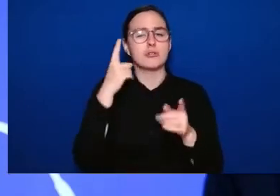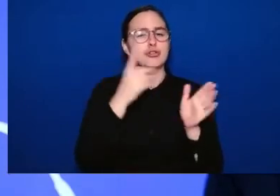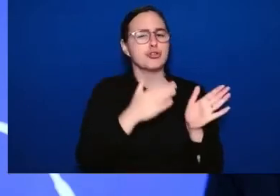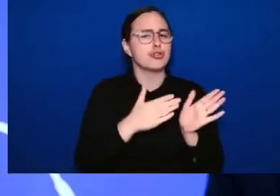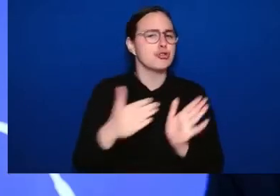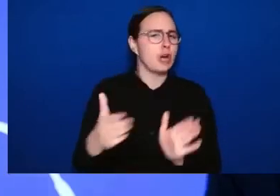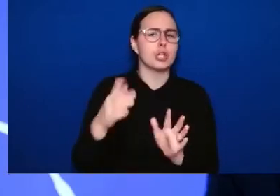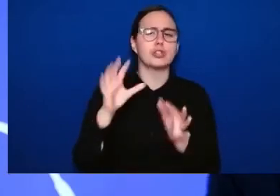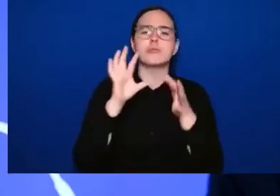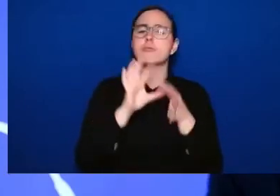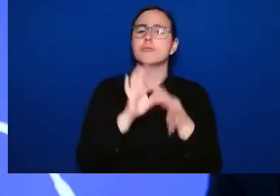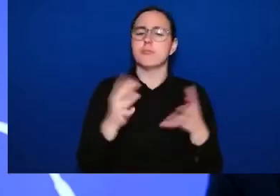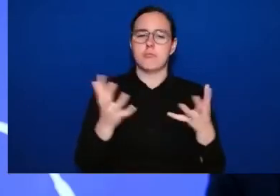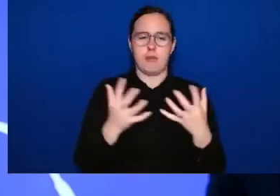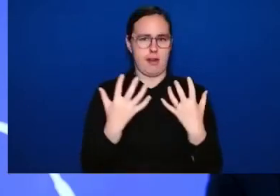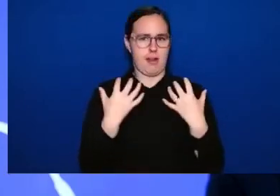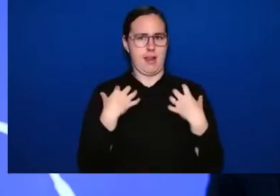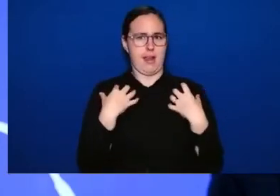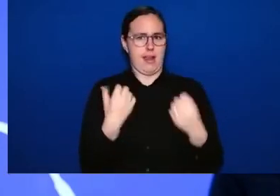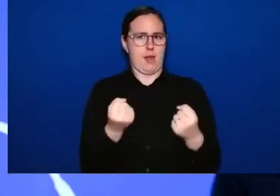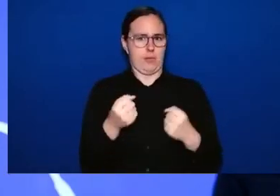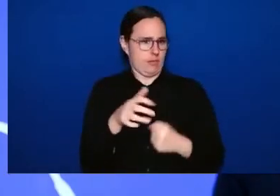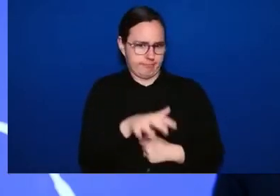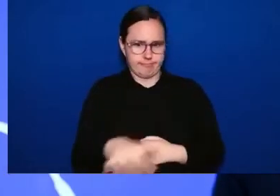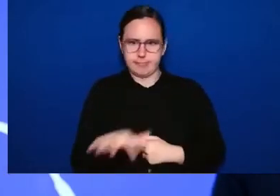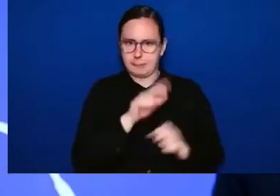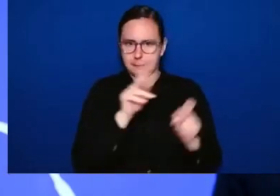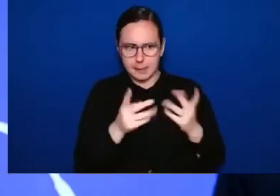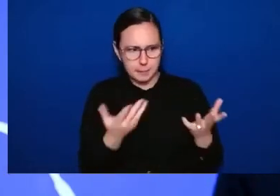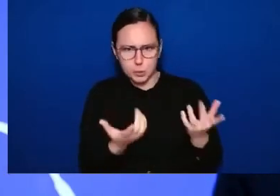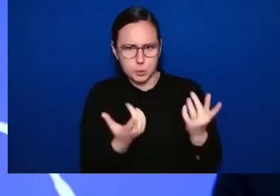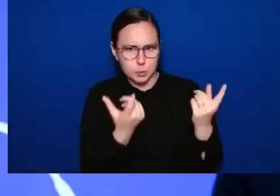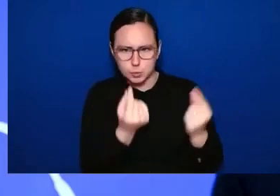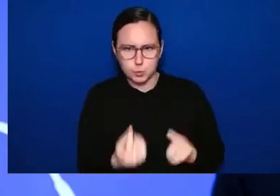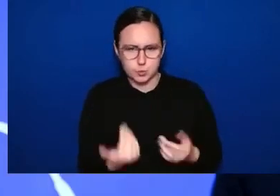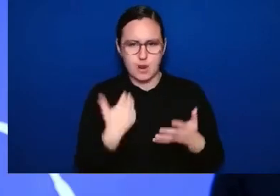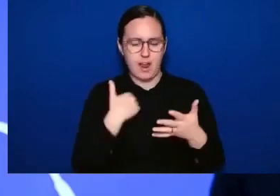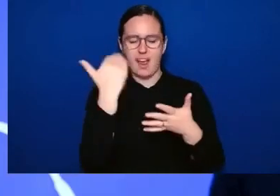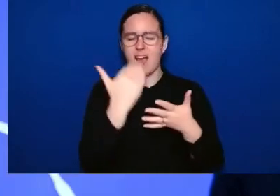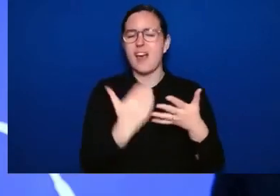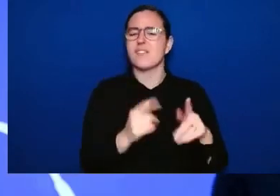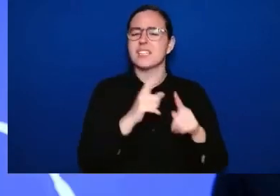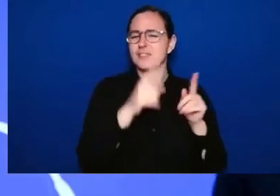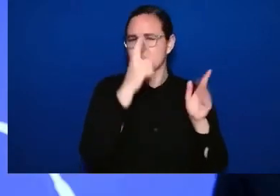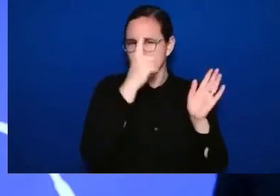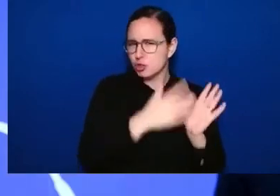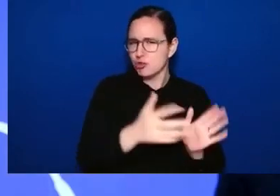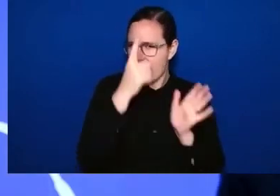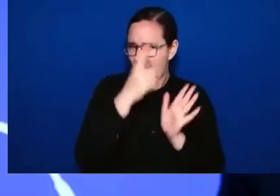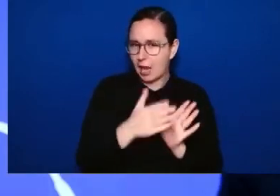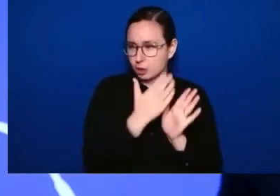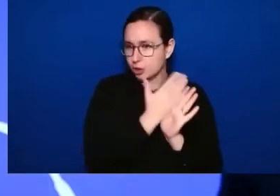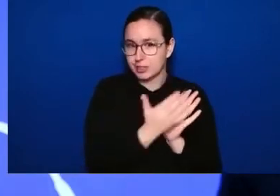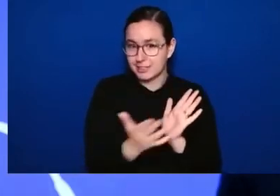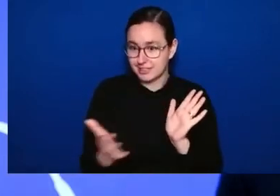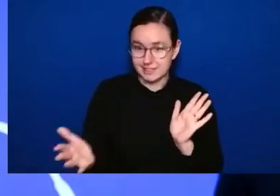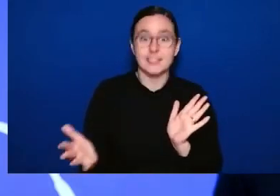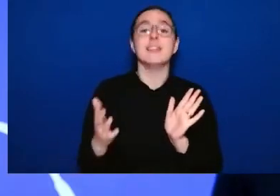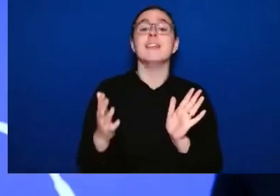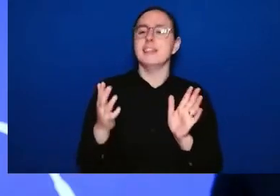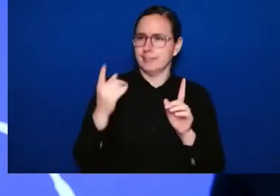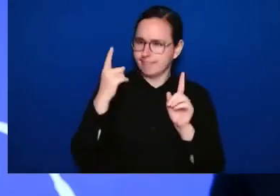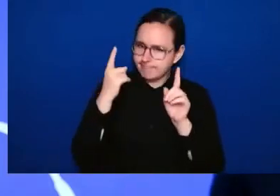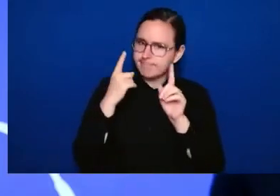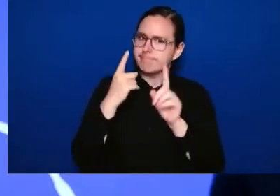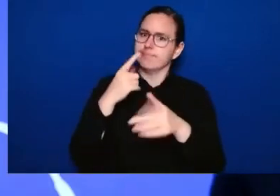health workforce and build a stronger healthcare system for all of us. Today, I'm very glad to be here as we announce some of the next